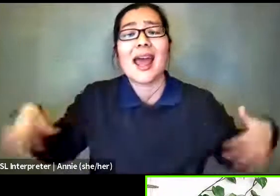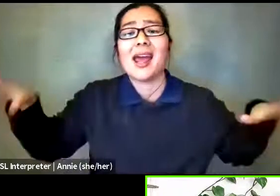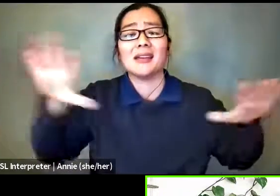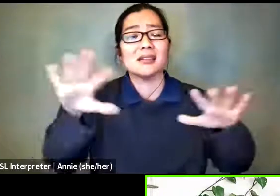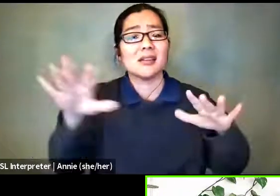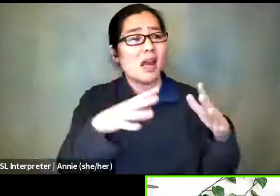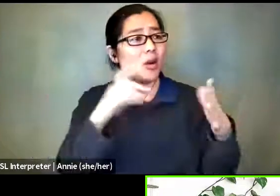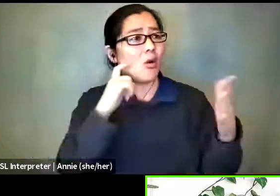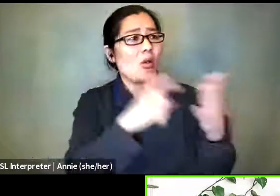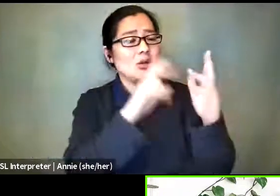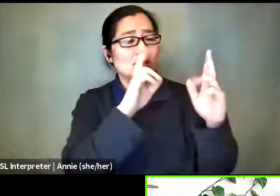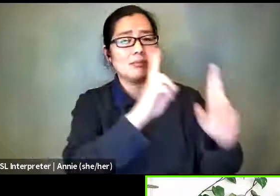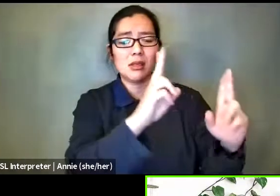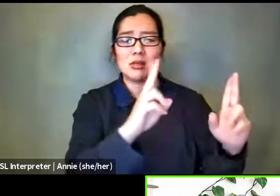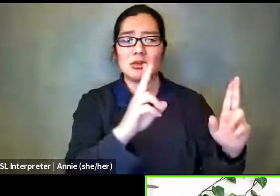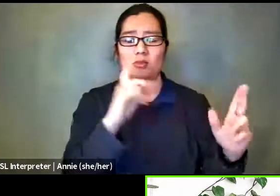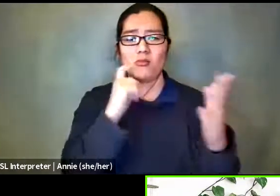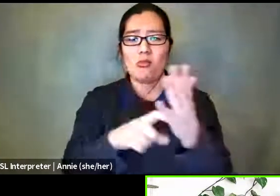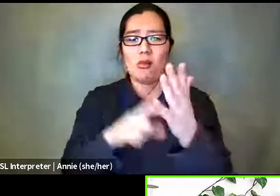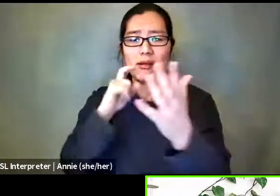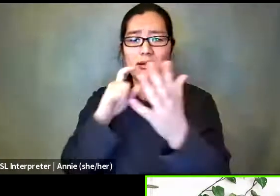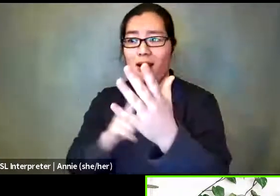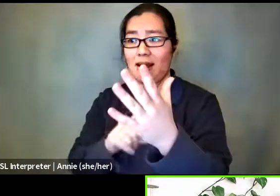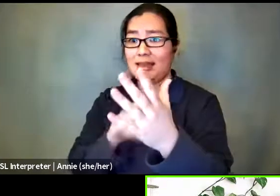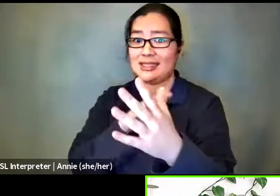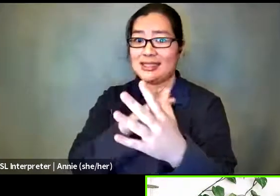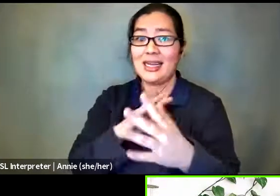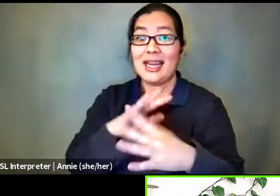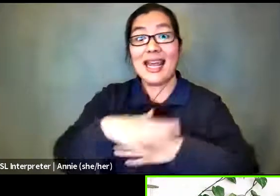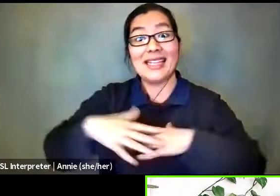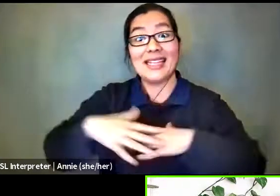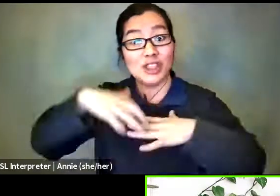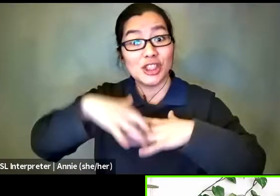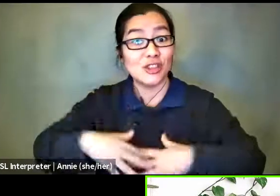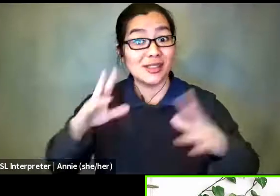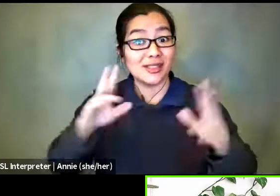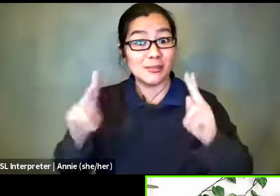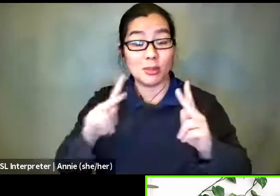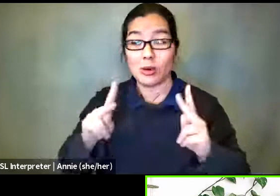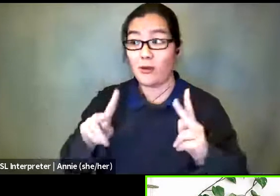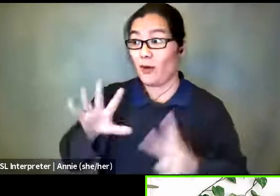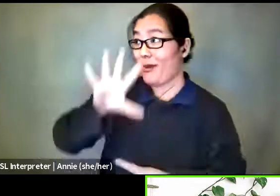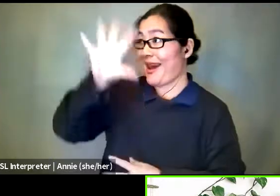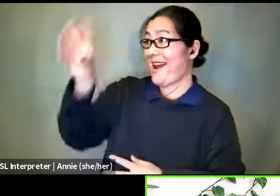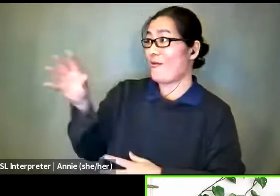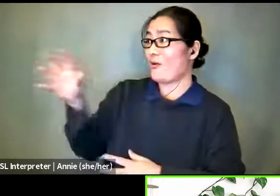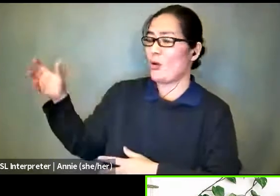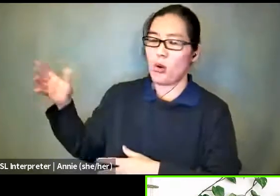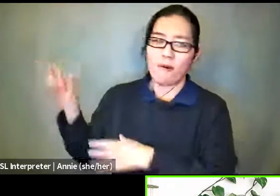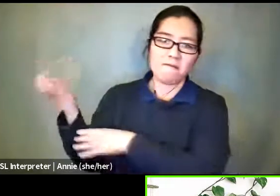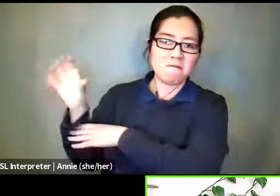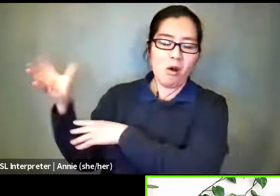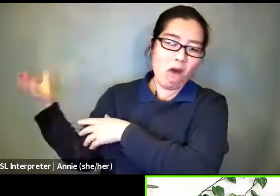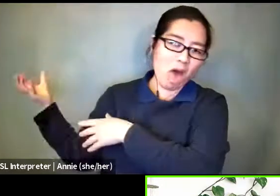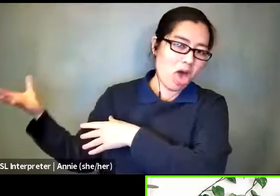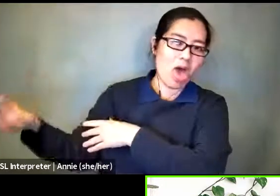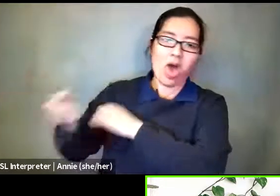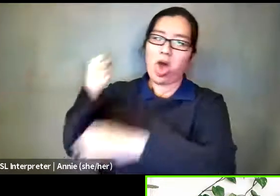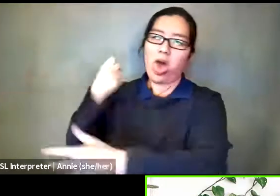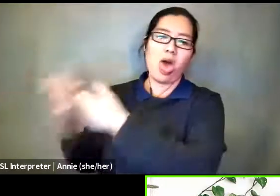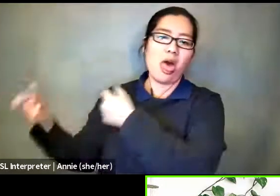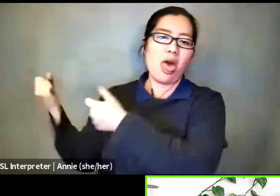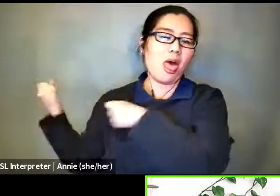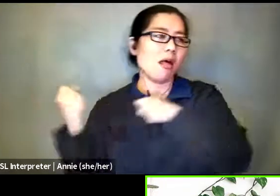acknowledge that there are indigenous people of African descent who were brought here to these territories against their will, who were taken from their